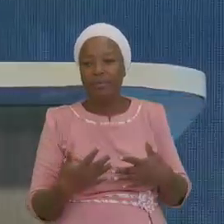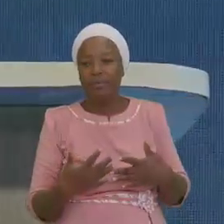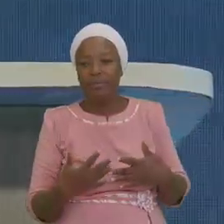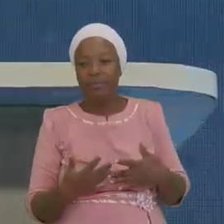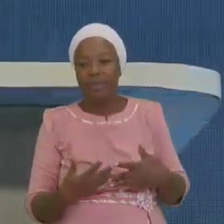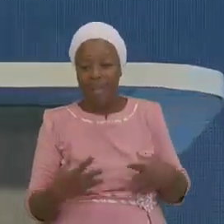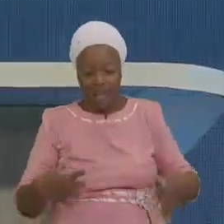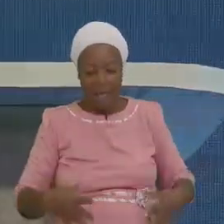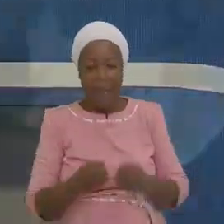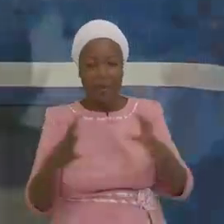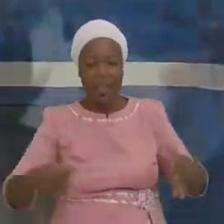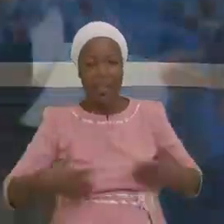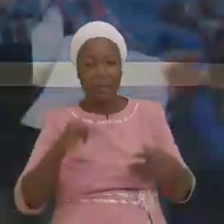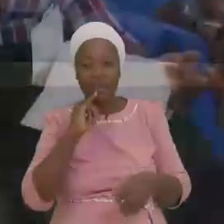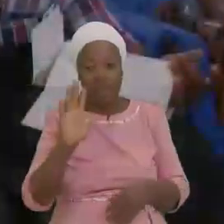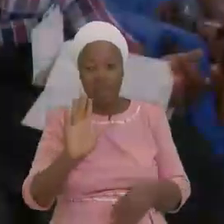Abundant life is just today.